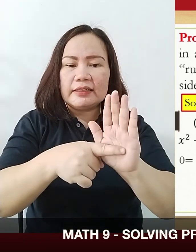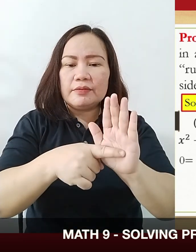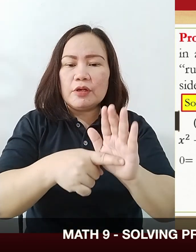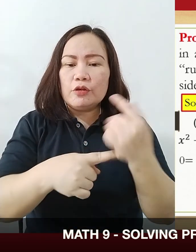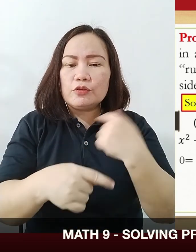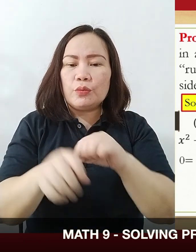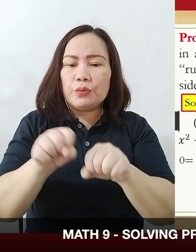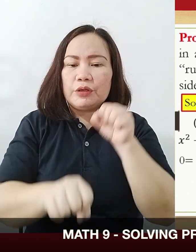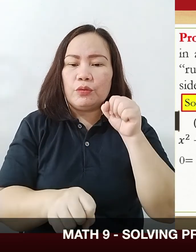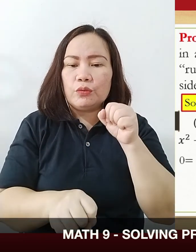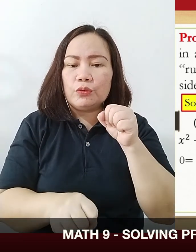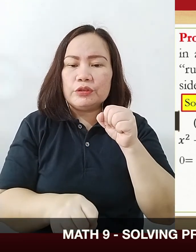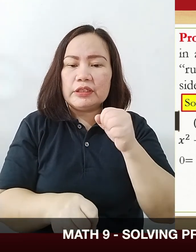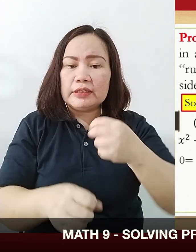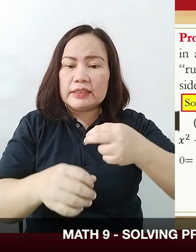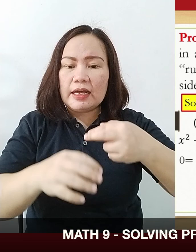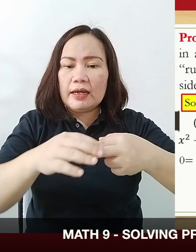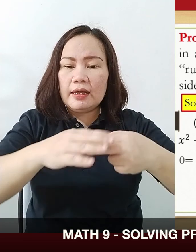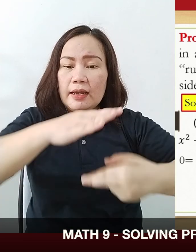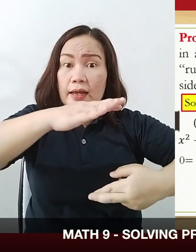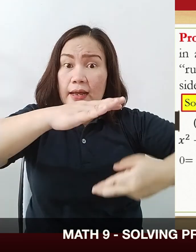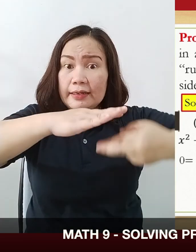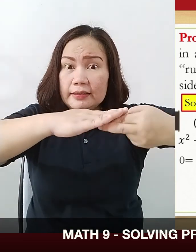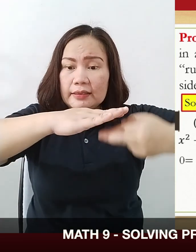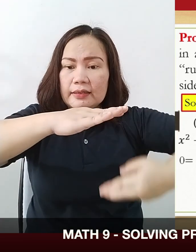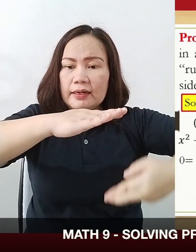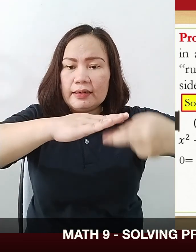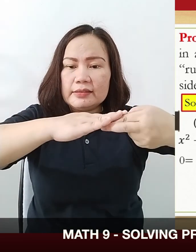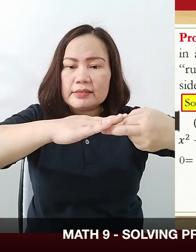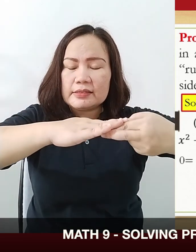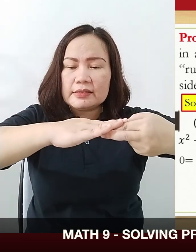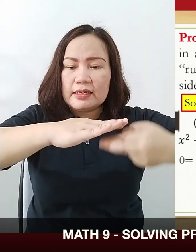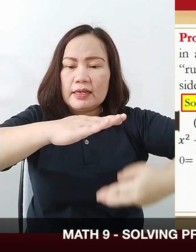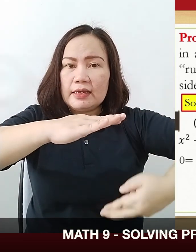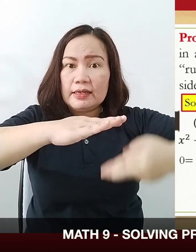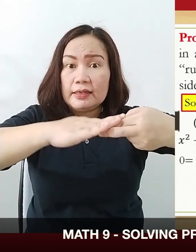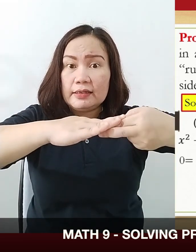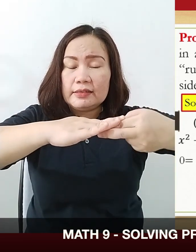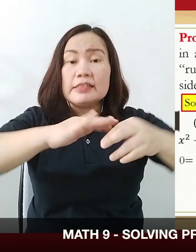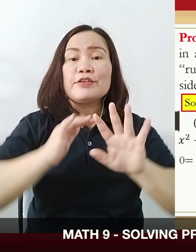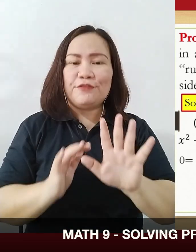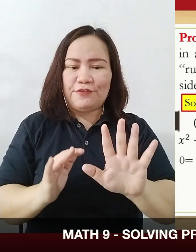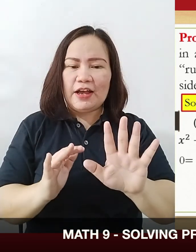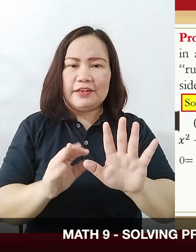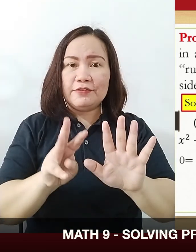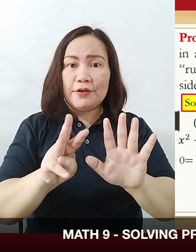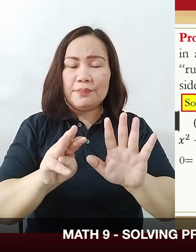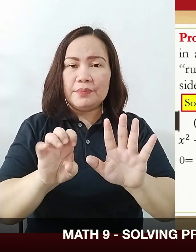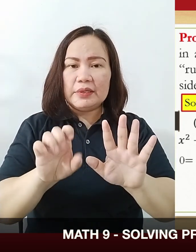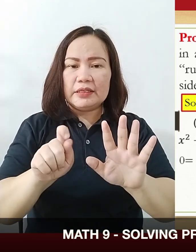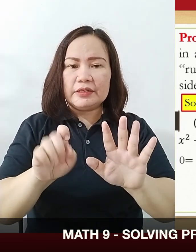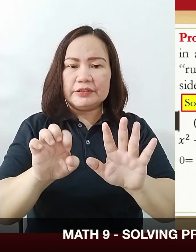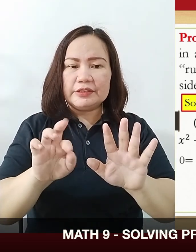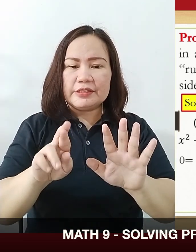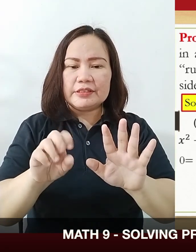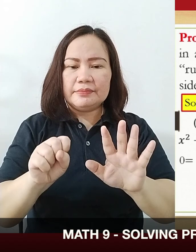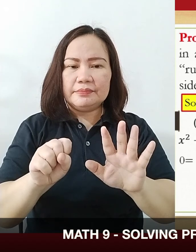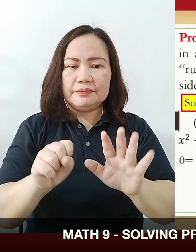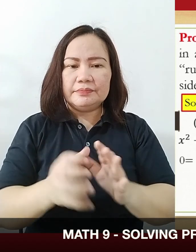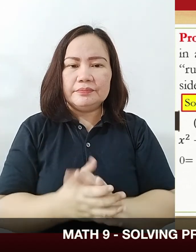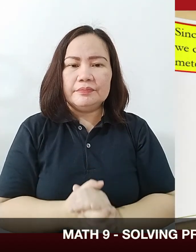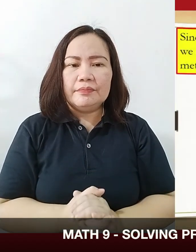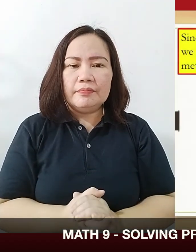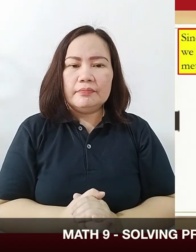that the height of the ramp is 5. Okay, so ito siya. Okay, so 5 meters. So,